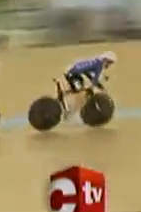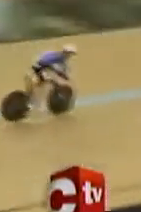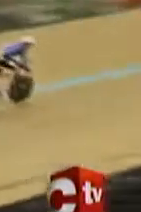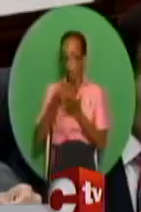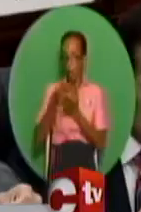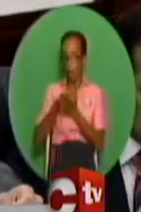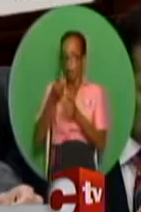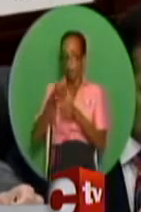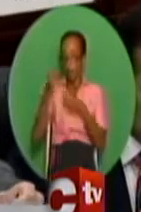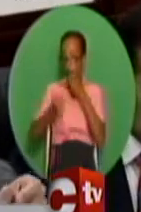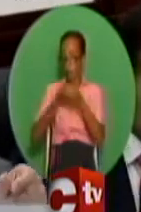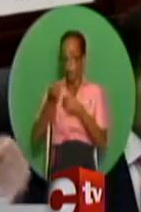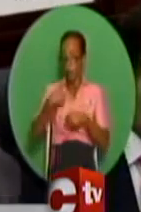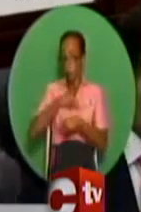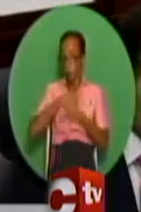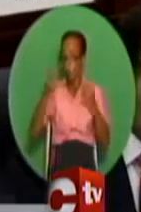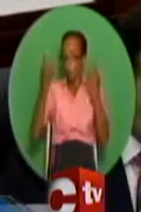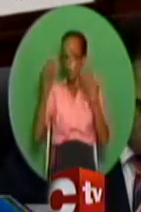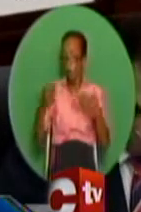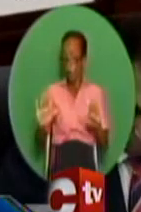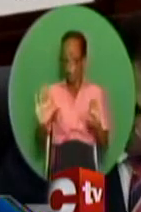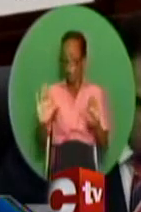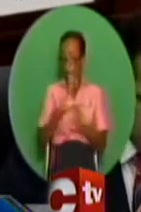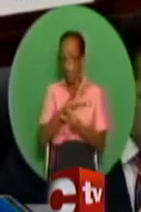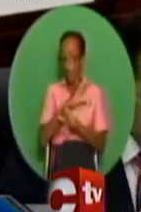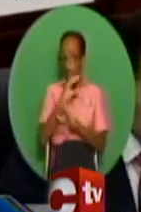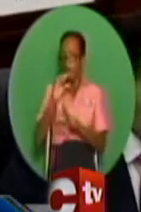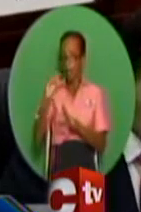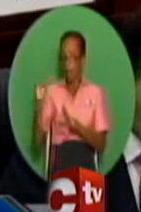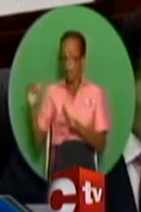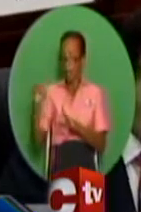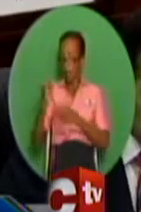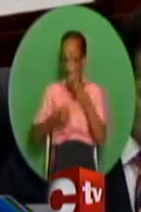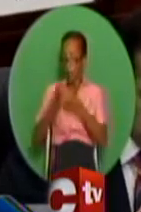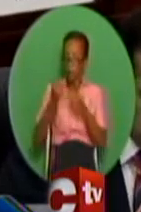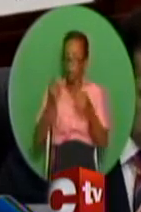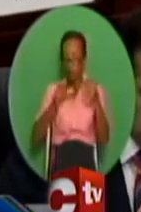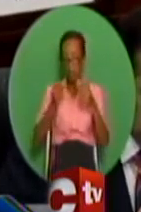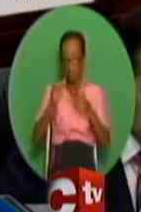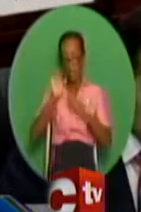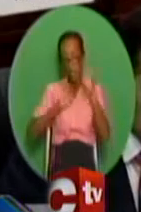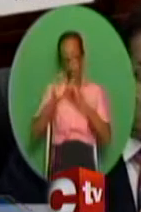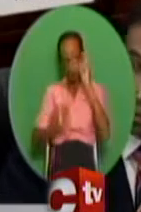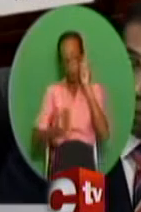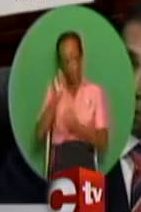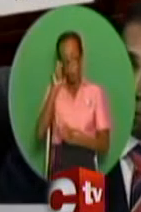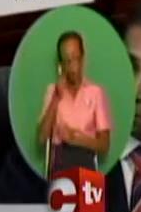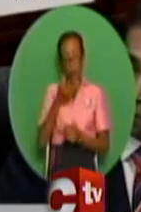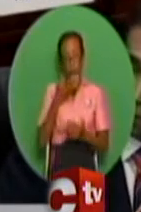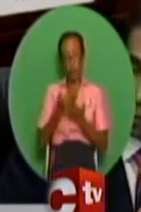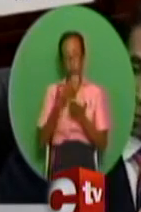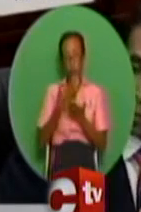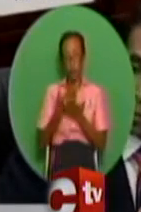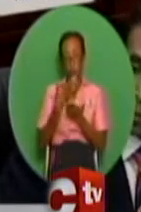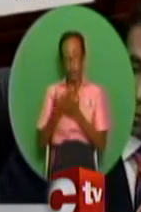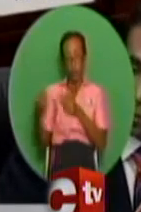won international acclaim and positive reviews from the sporting fraternity for hosting a series of major